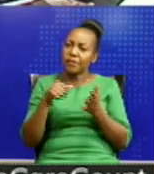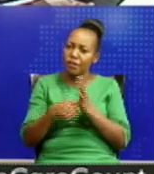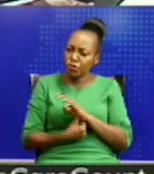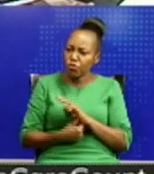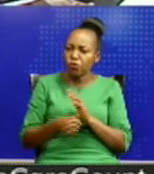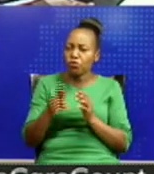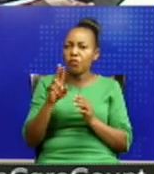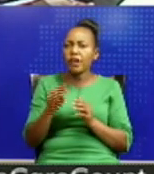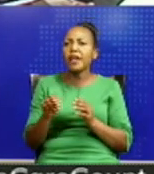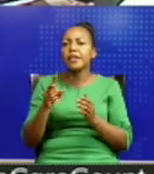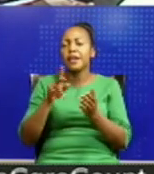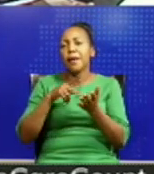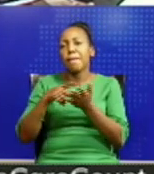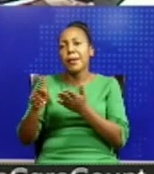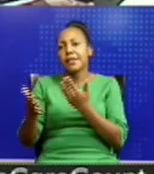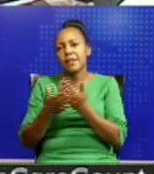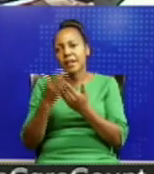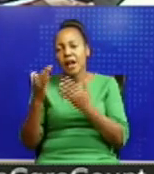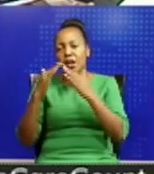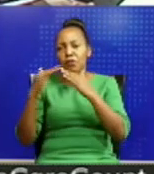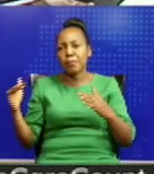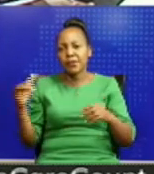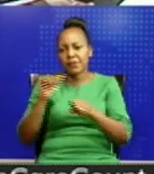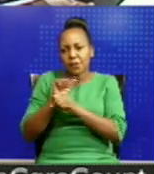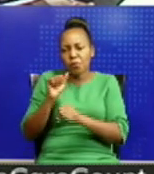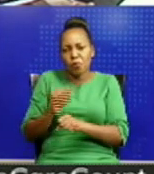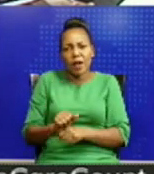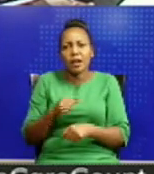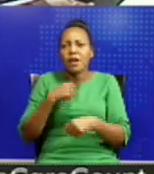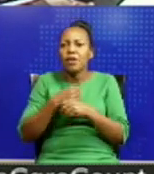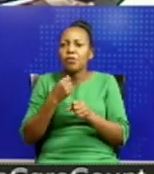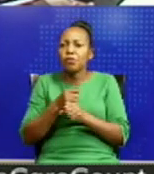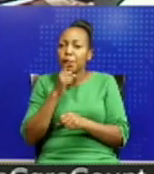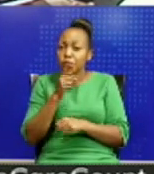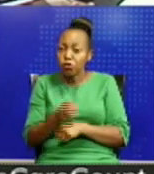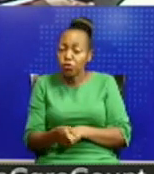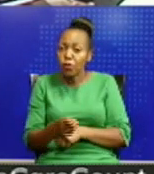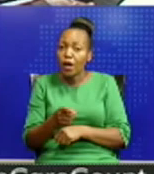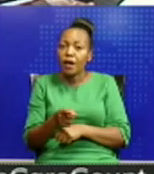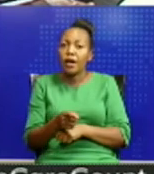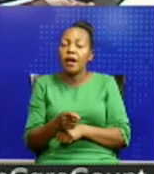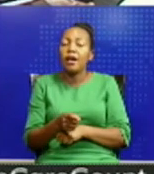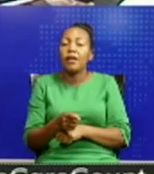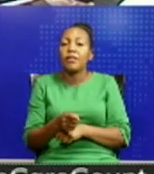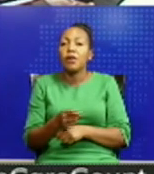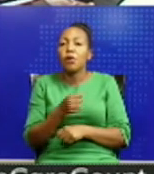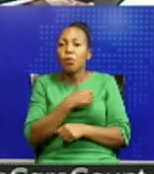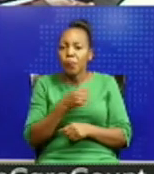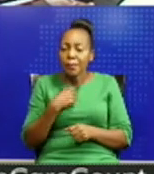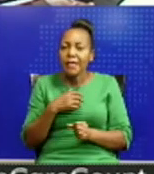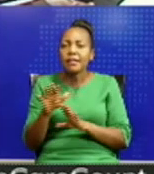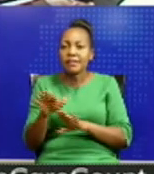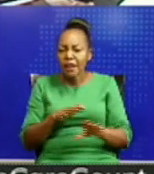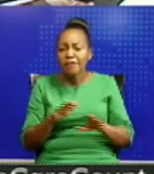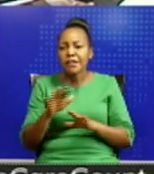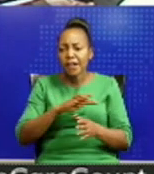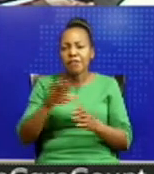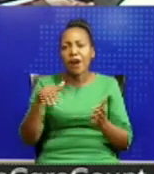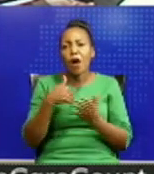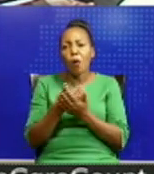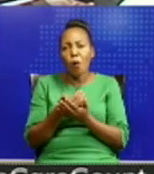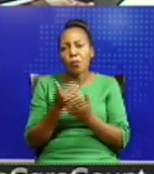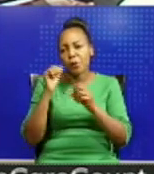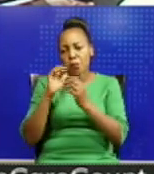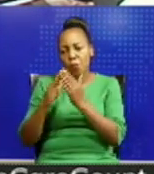of unpaid care and domestic work, to ensure that we do not fall into the same trap where women are having to deal with all the work burden